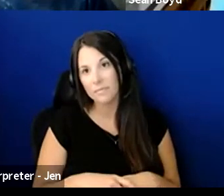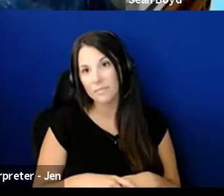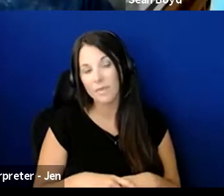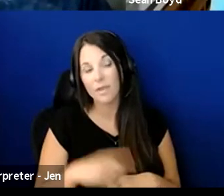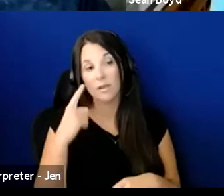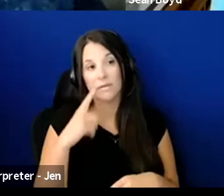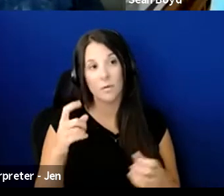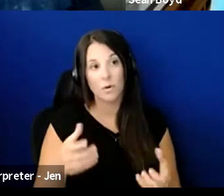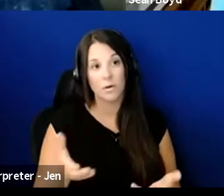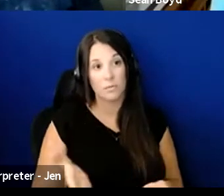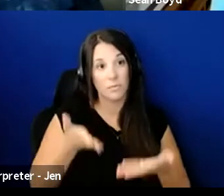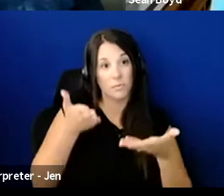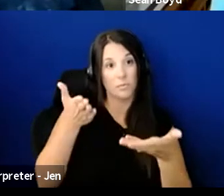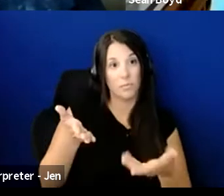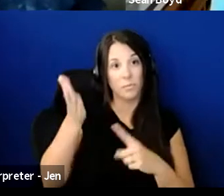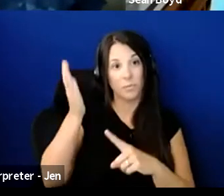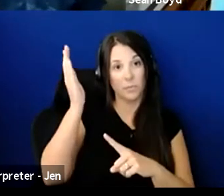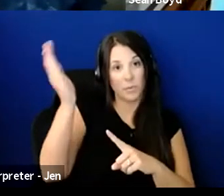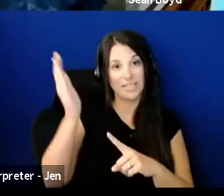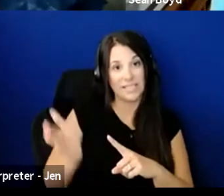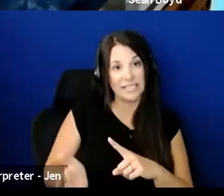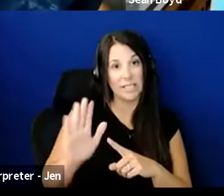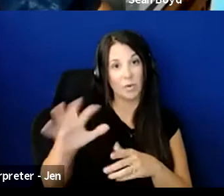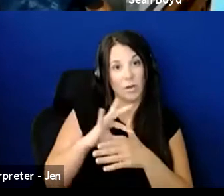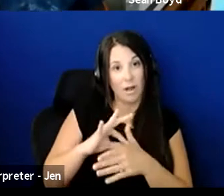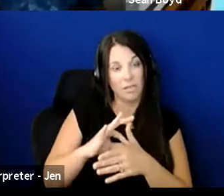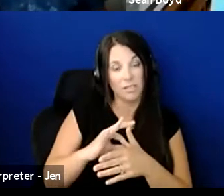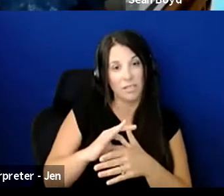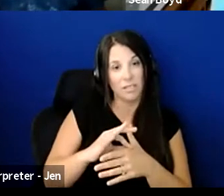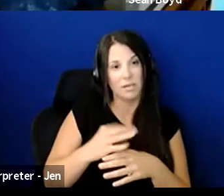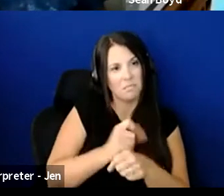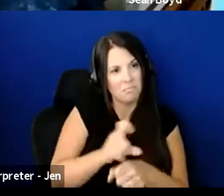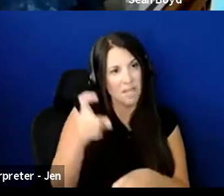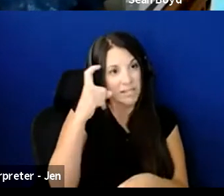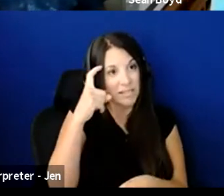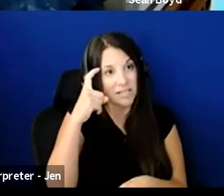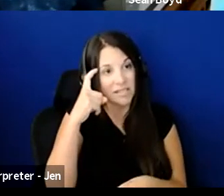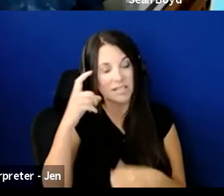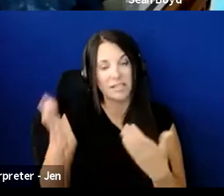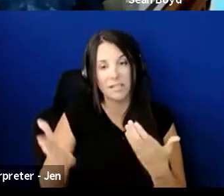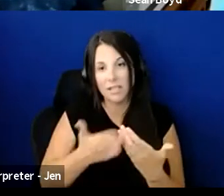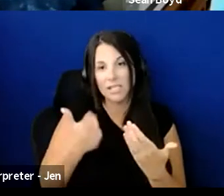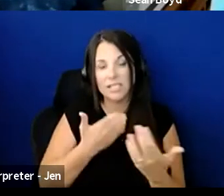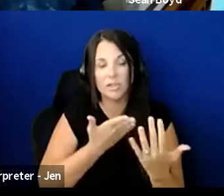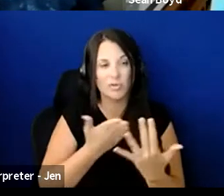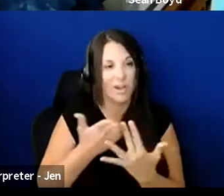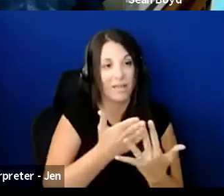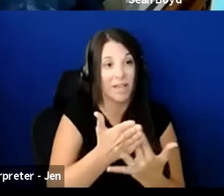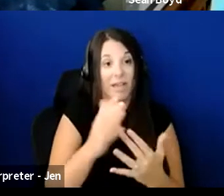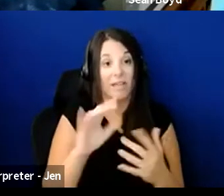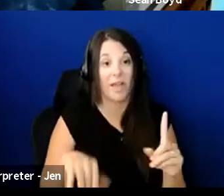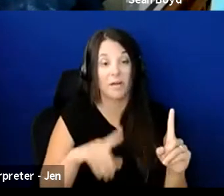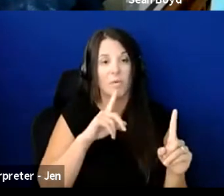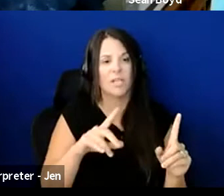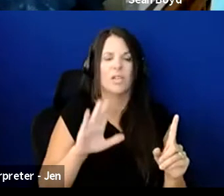your content to students in a way that will make sense and provide easy navigation, what techniques do you